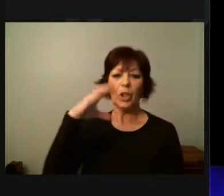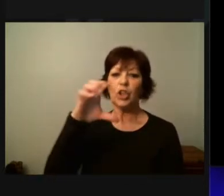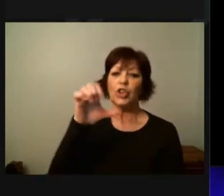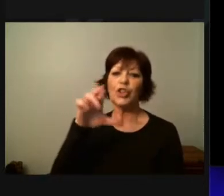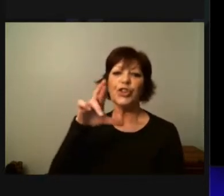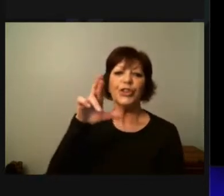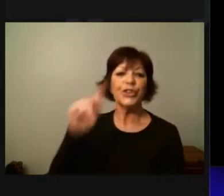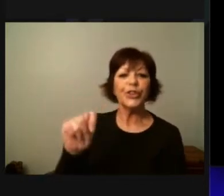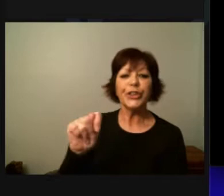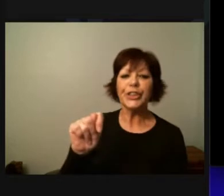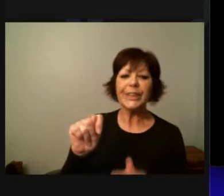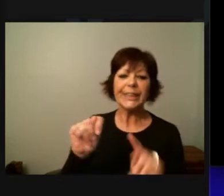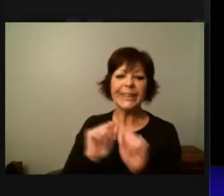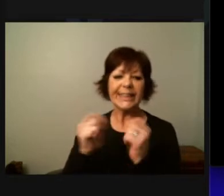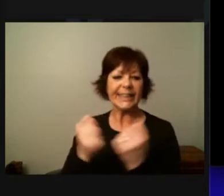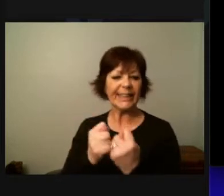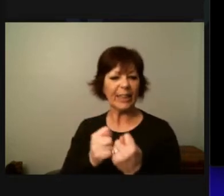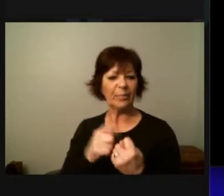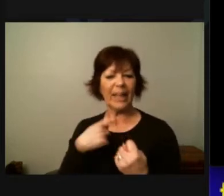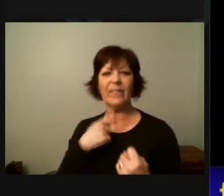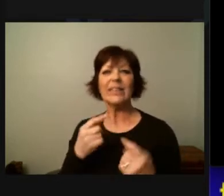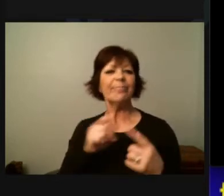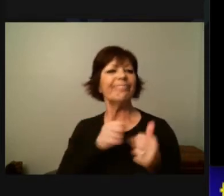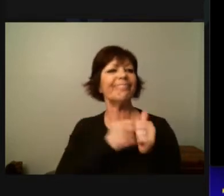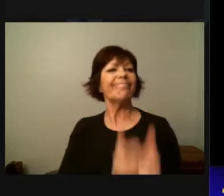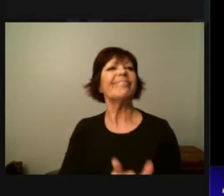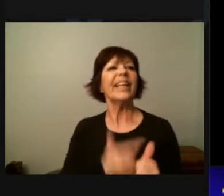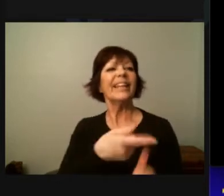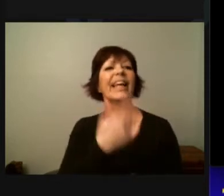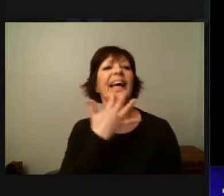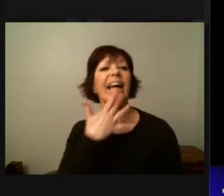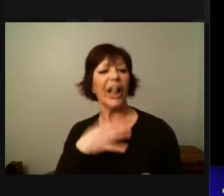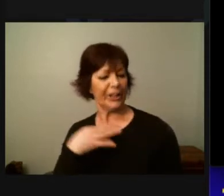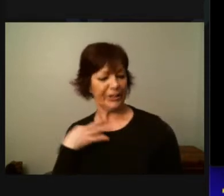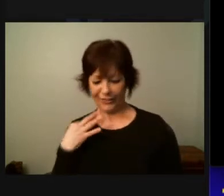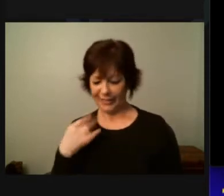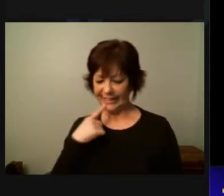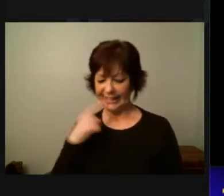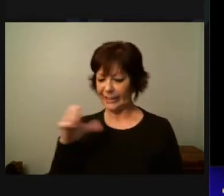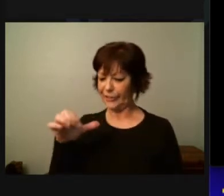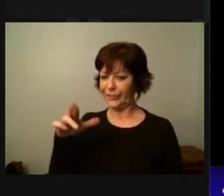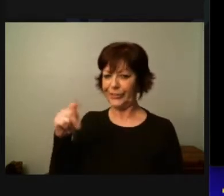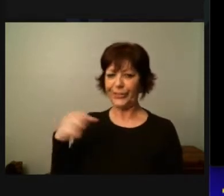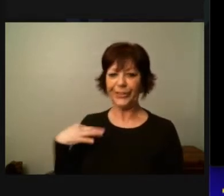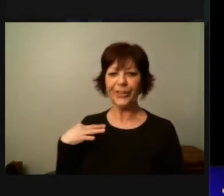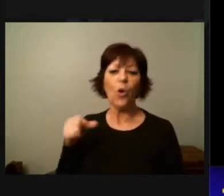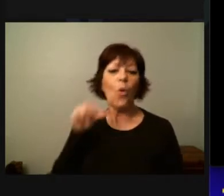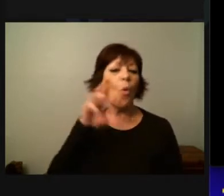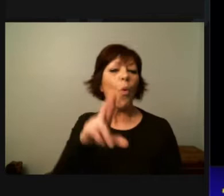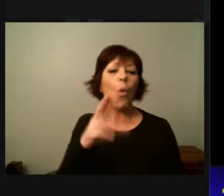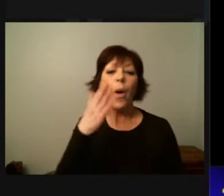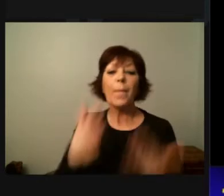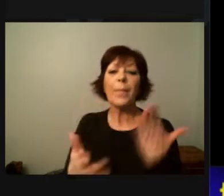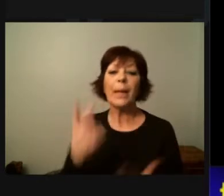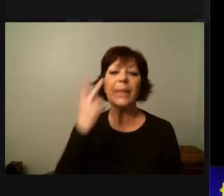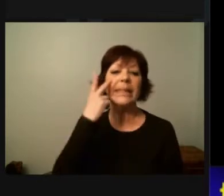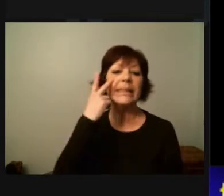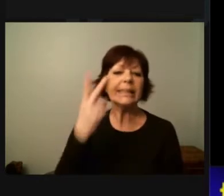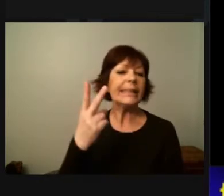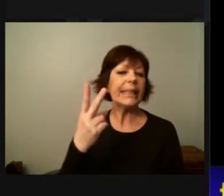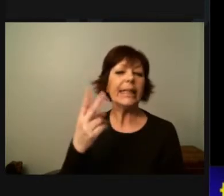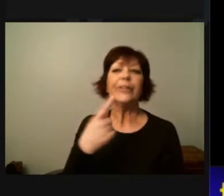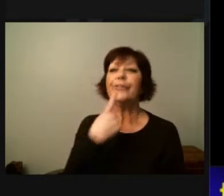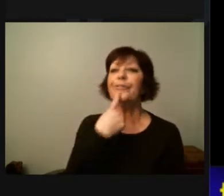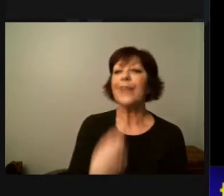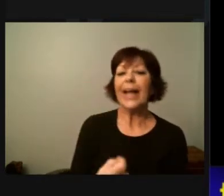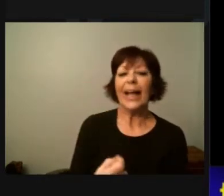perhaps they're all wearing a certain color shirt that says CERT on it, or you might see people in a red or